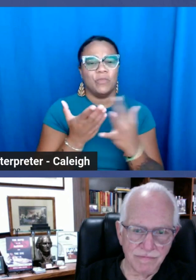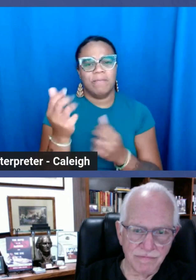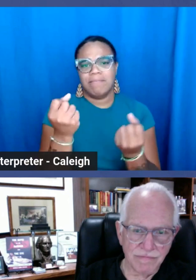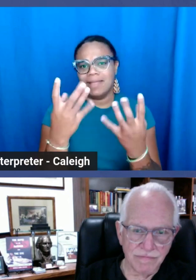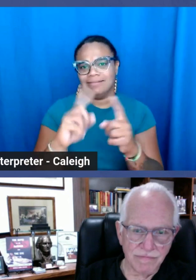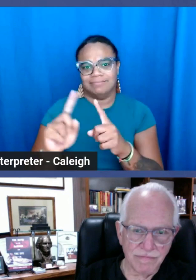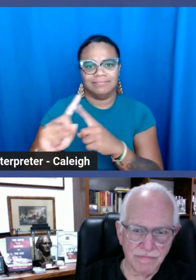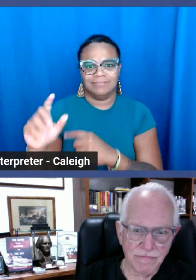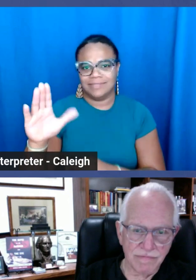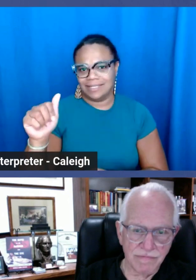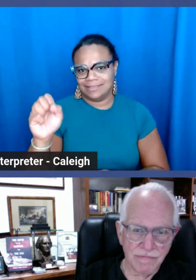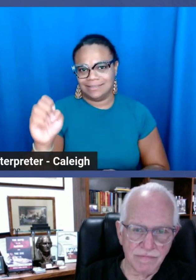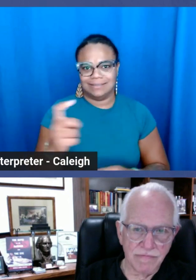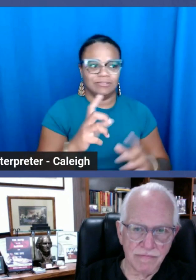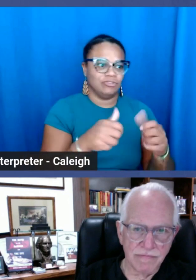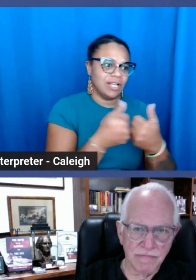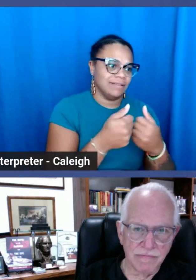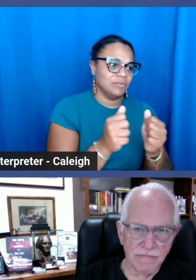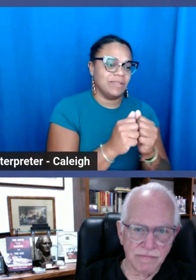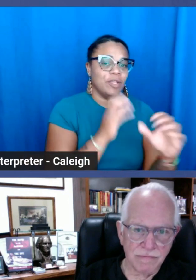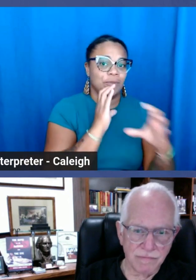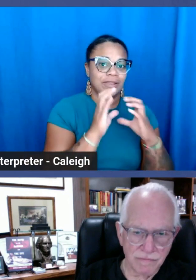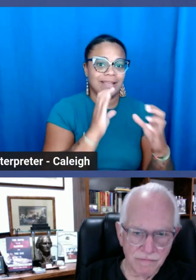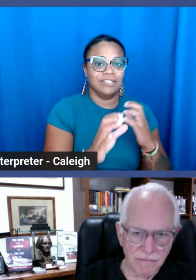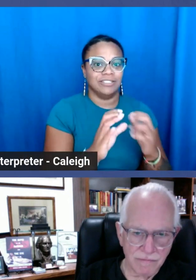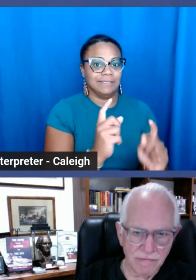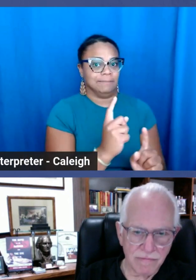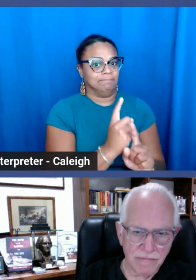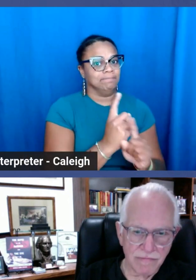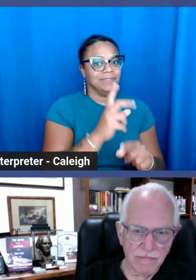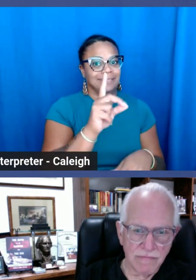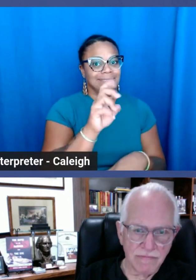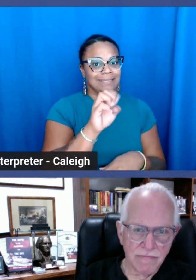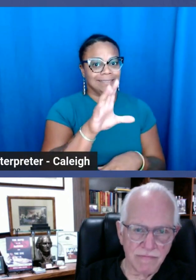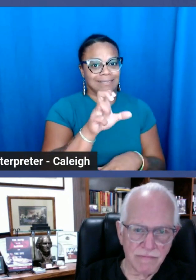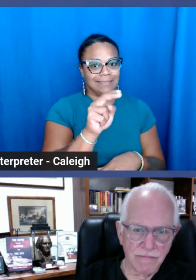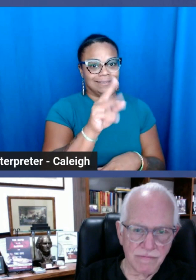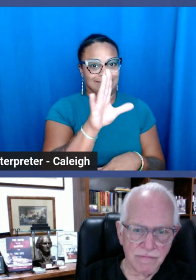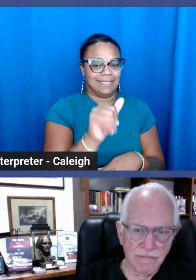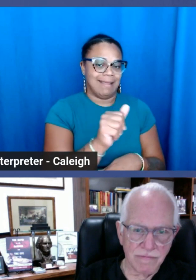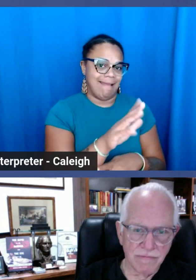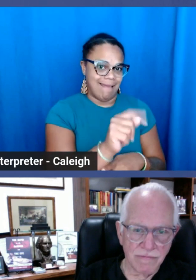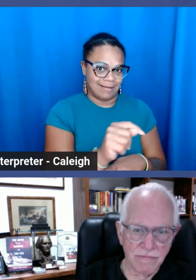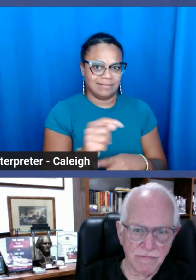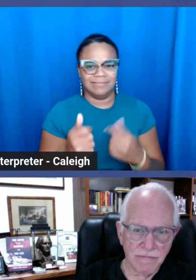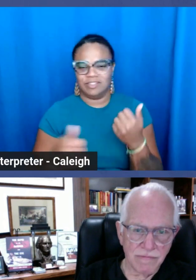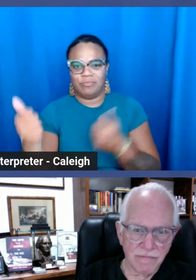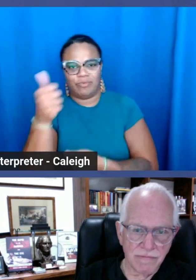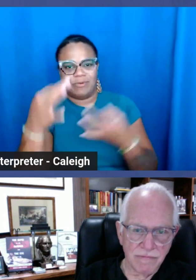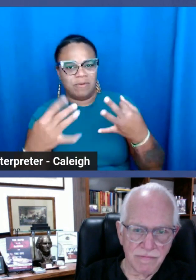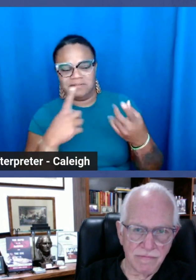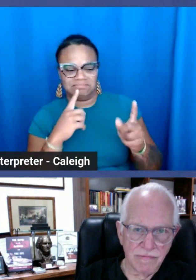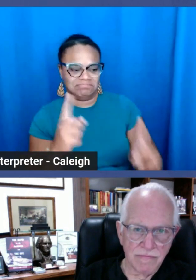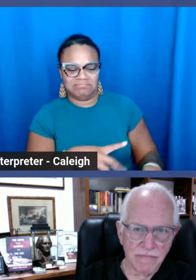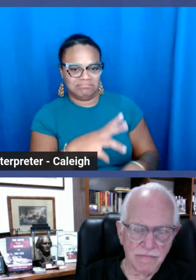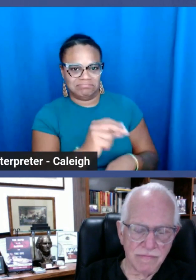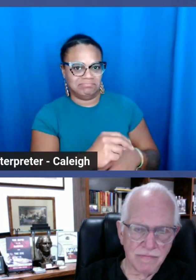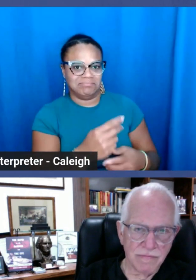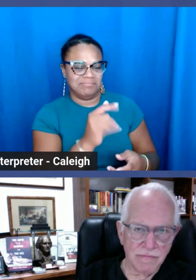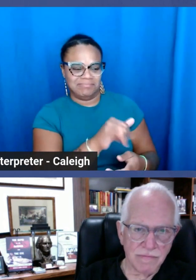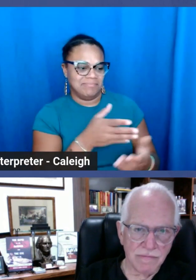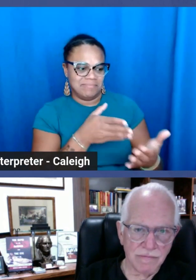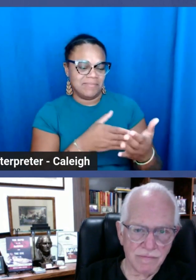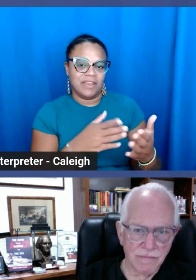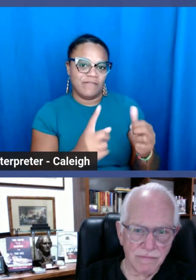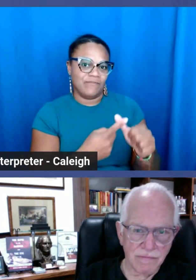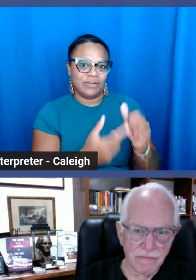the Communications Decency Act in 1997, when the Supreme Court struck that down as a violation of the First Amendment, to the